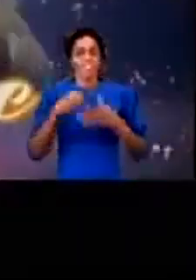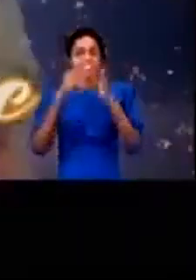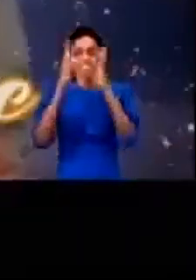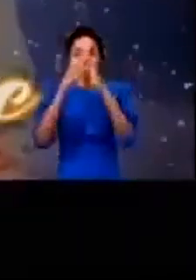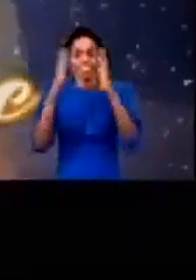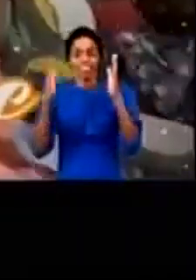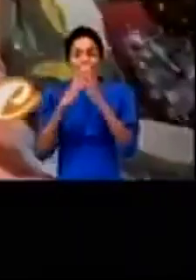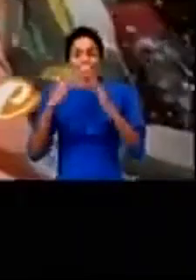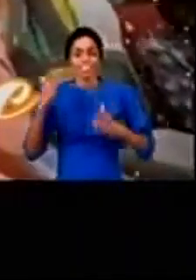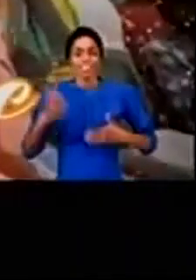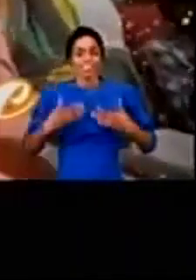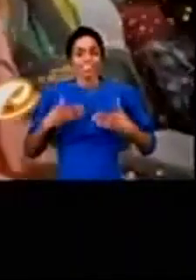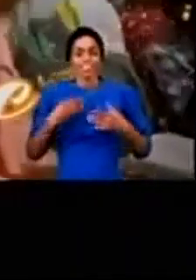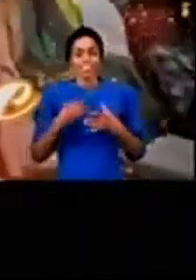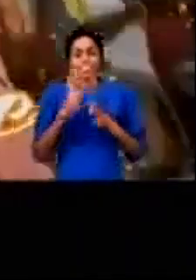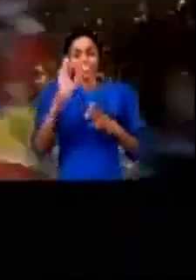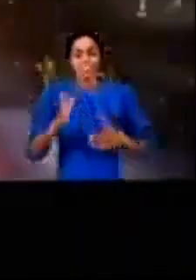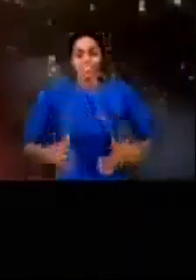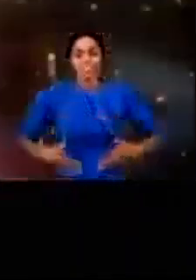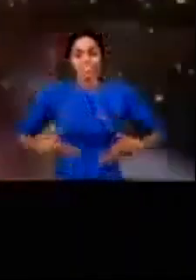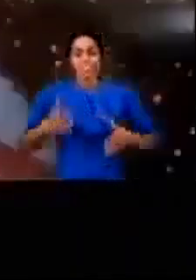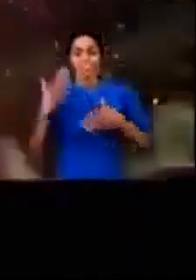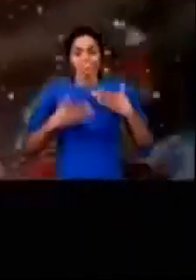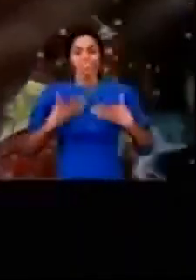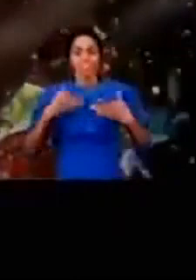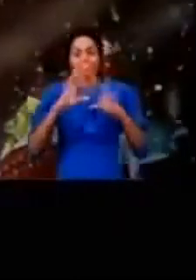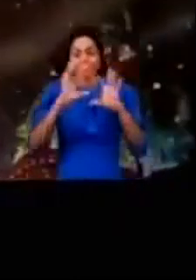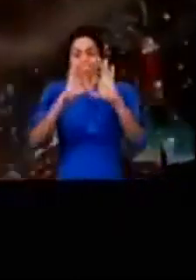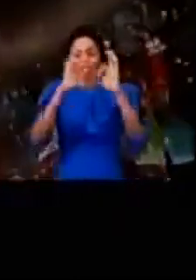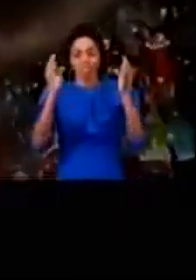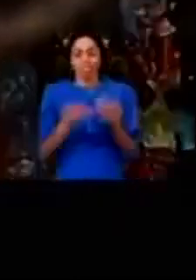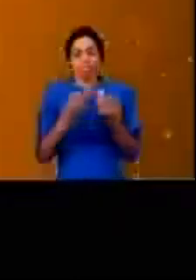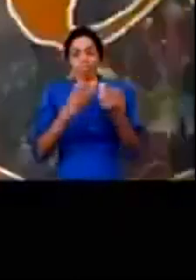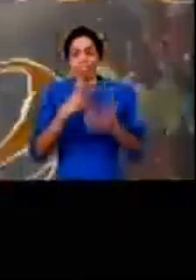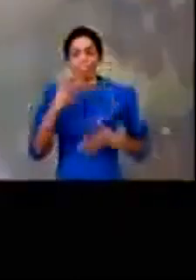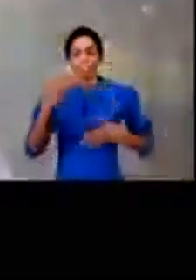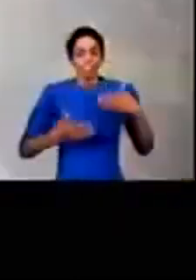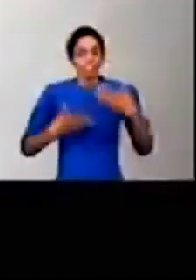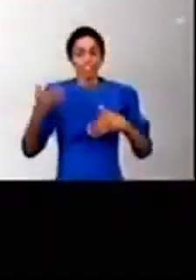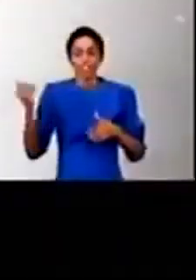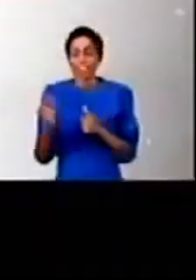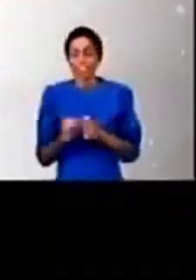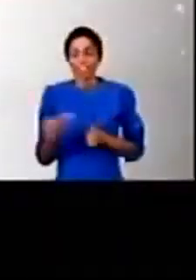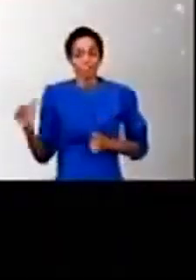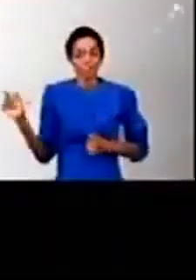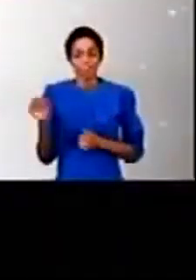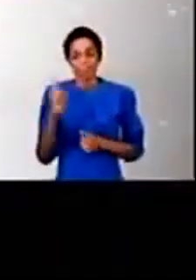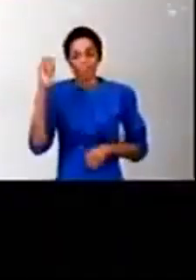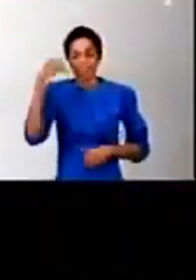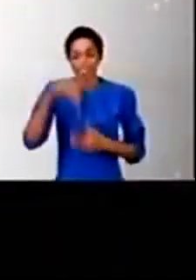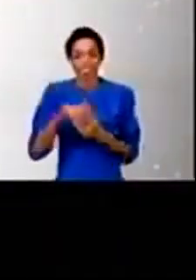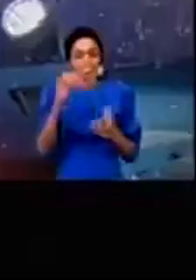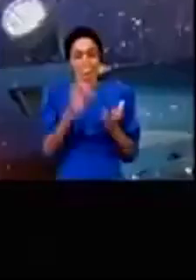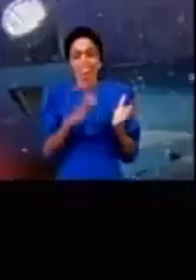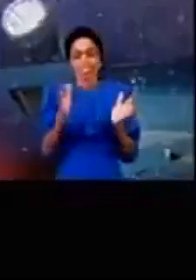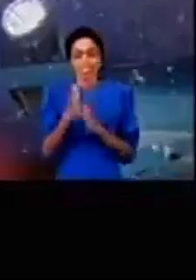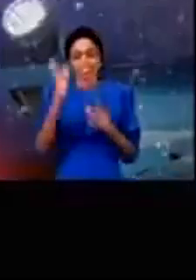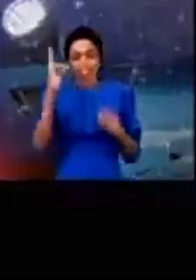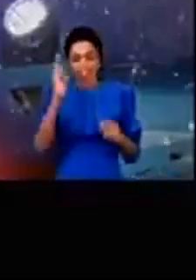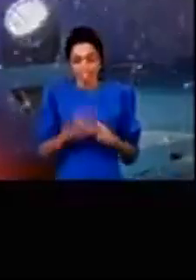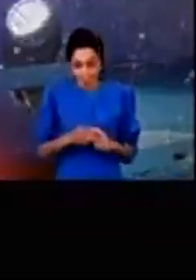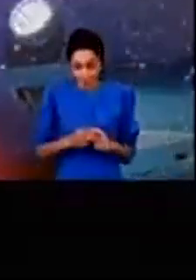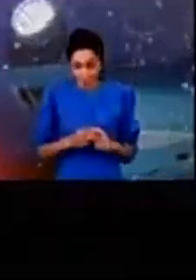in Jesus' name. It's a prophecy specifically for you this December 2022.